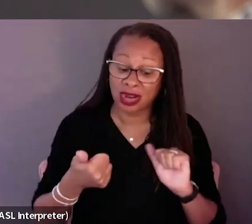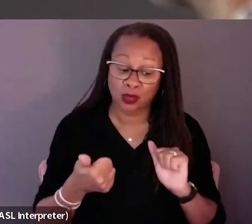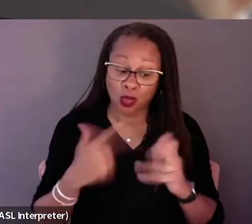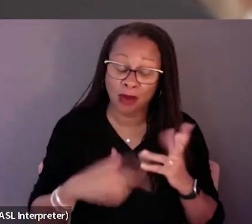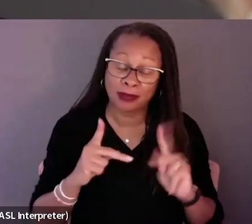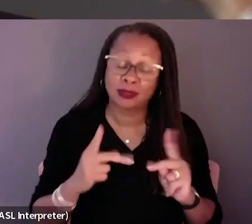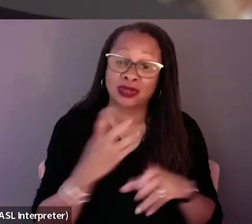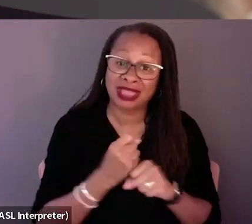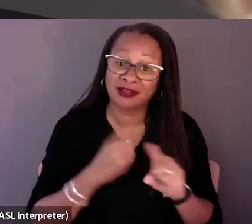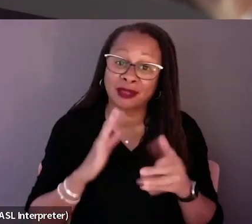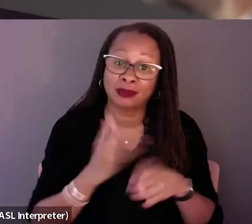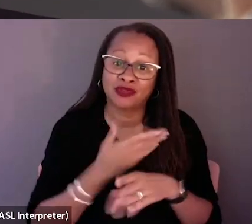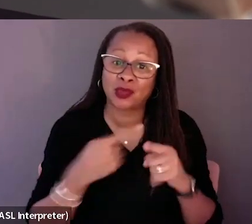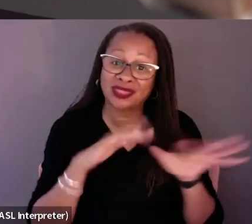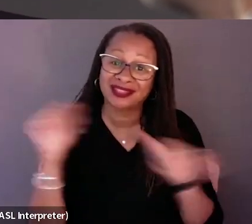audiences?